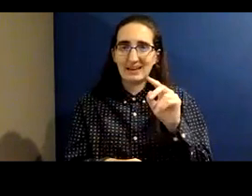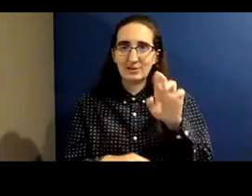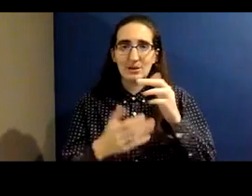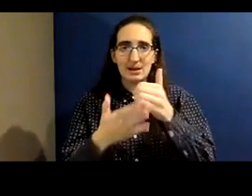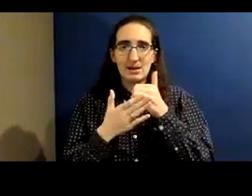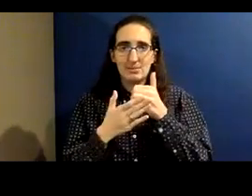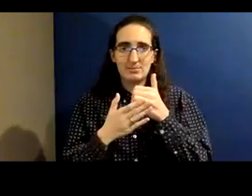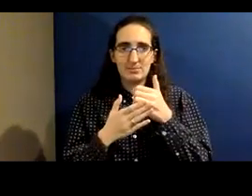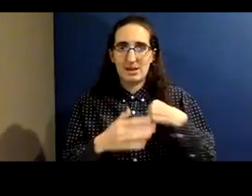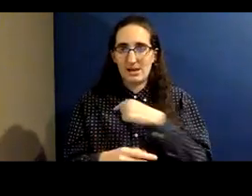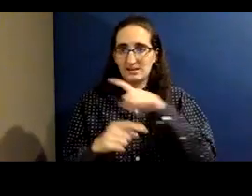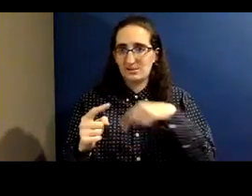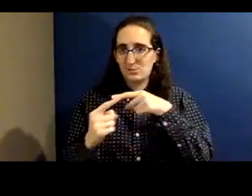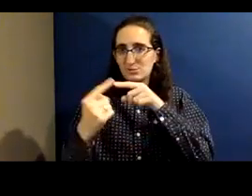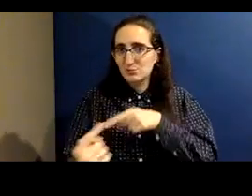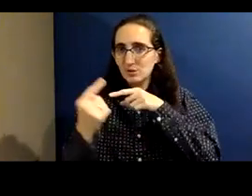we're struggling.